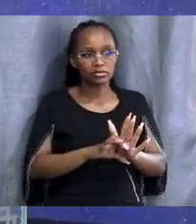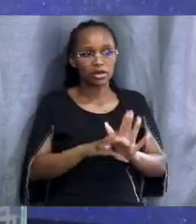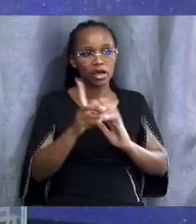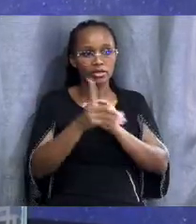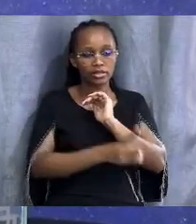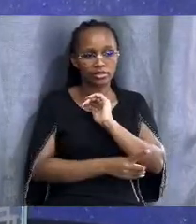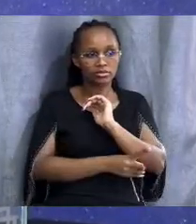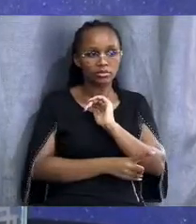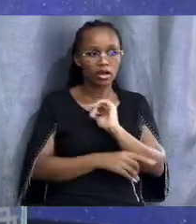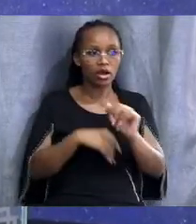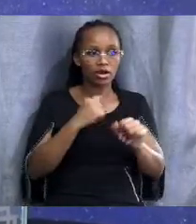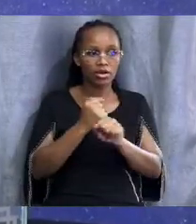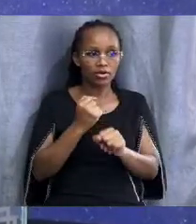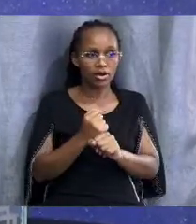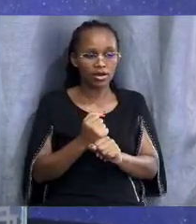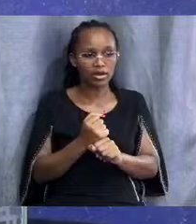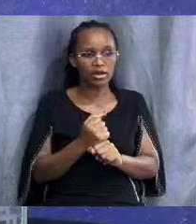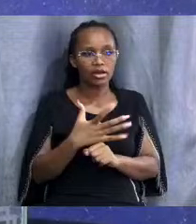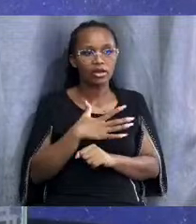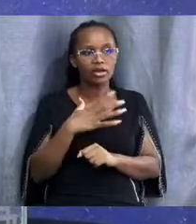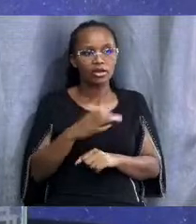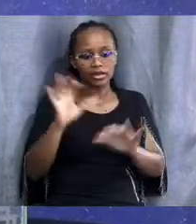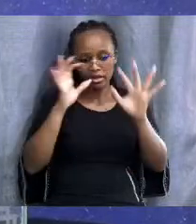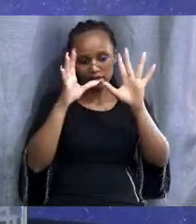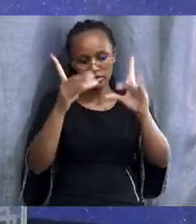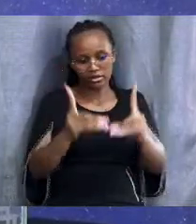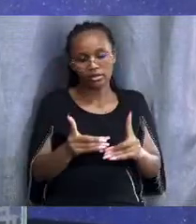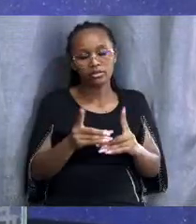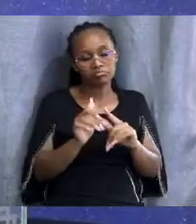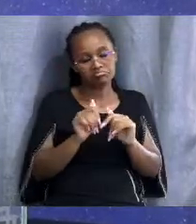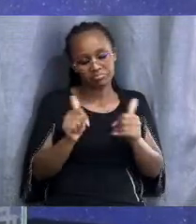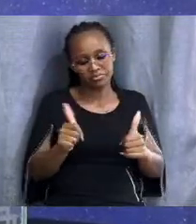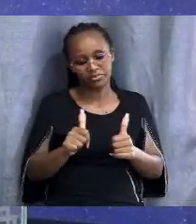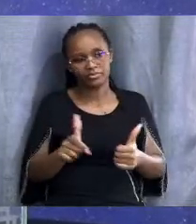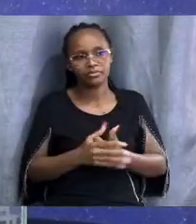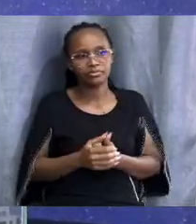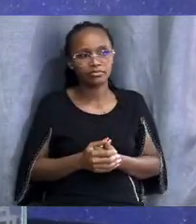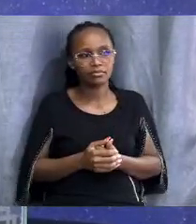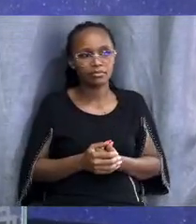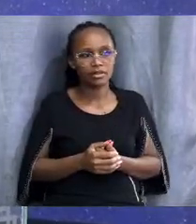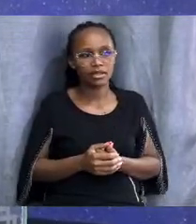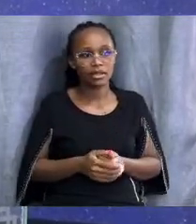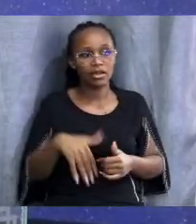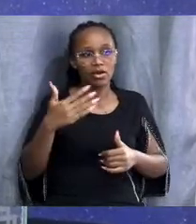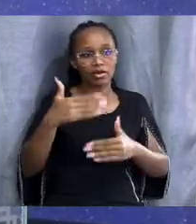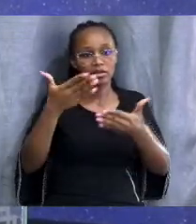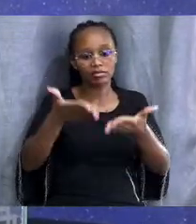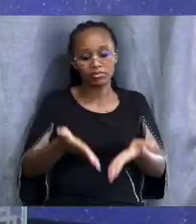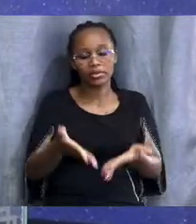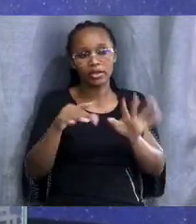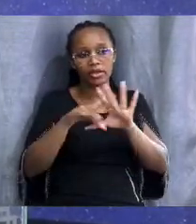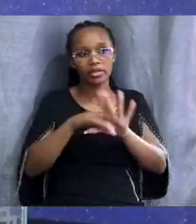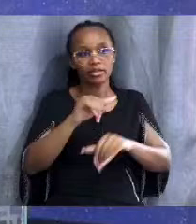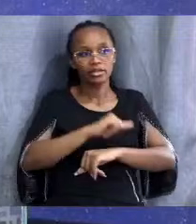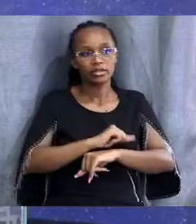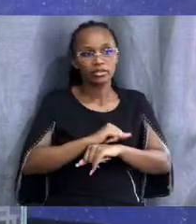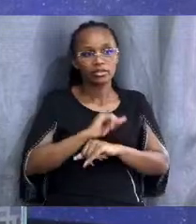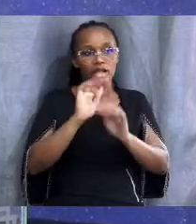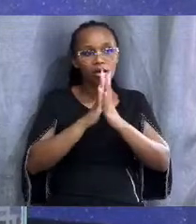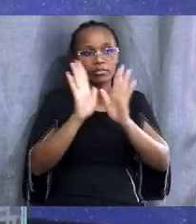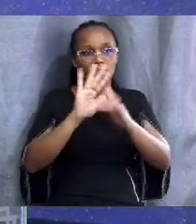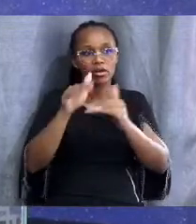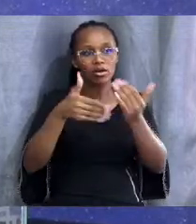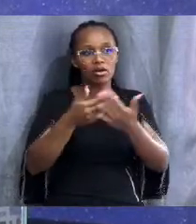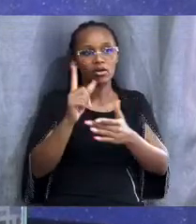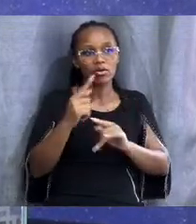discipline, hard work, and academic prowess. Jed's presence in our school was appreciated by